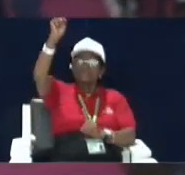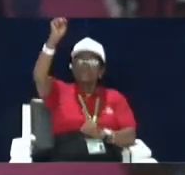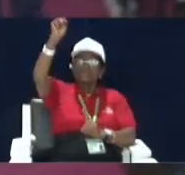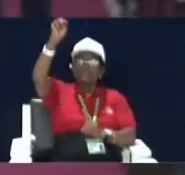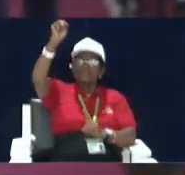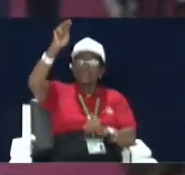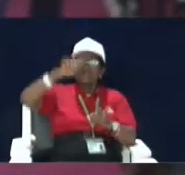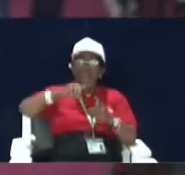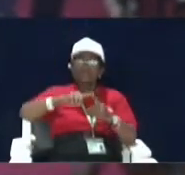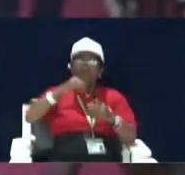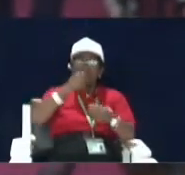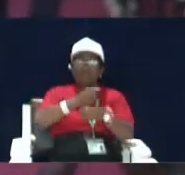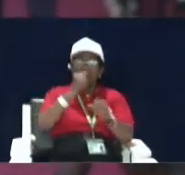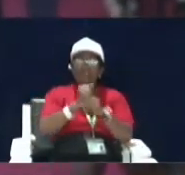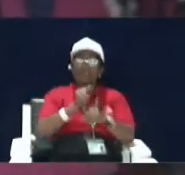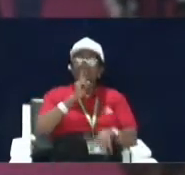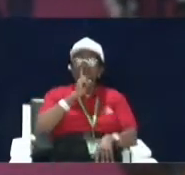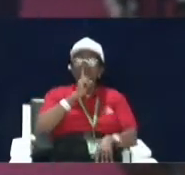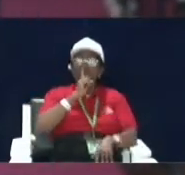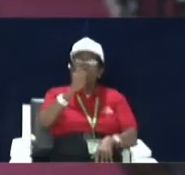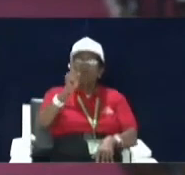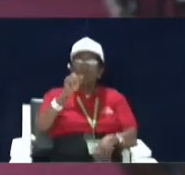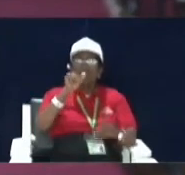to make sure that